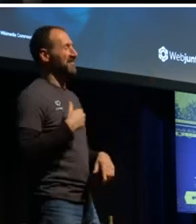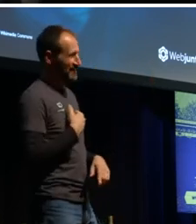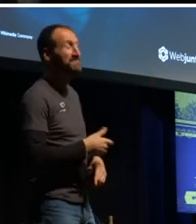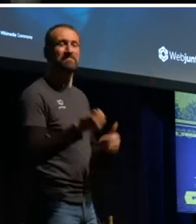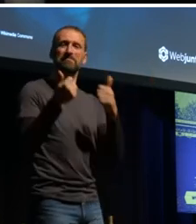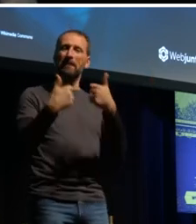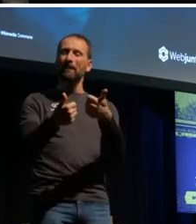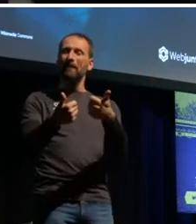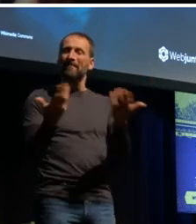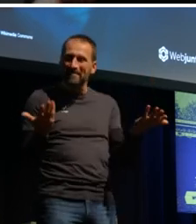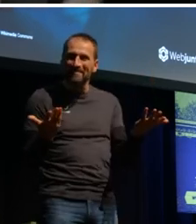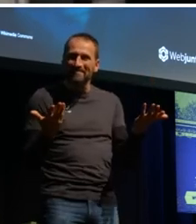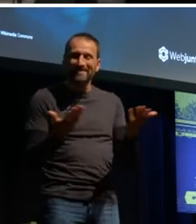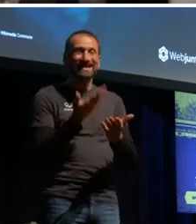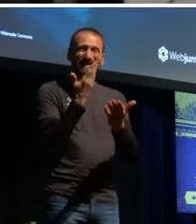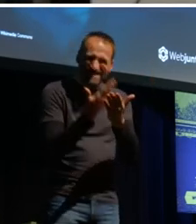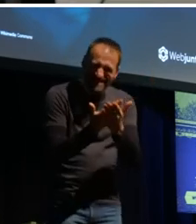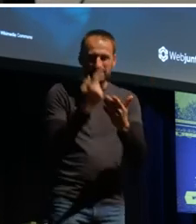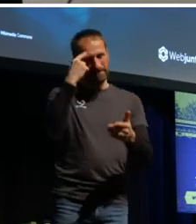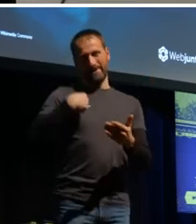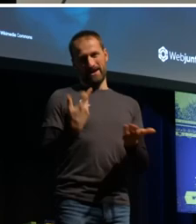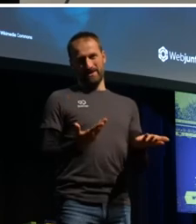It's great. That's kind of the point.